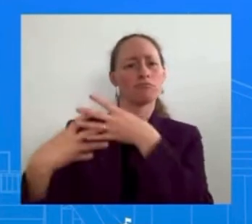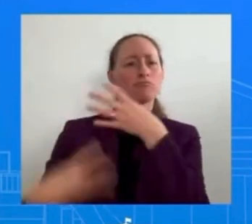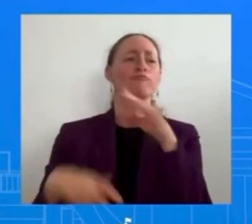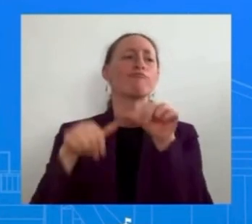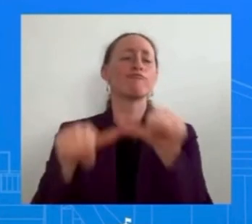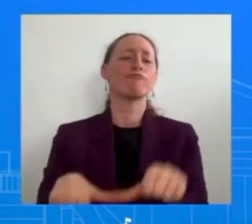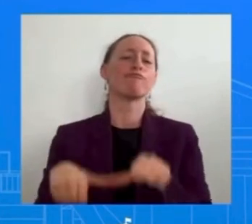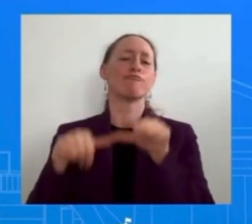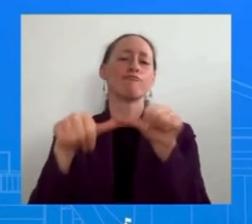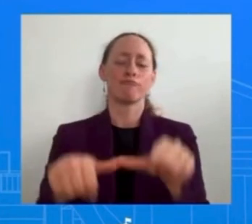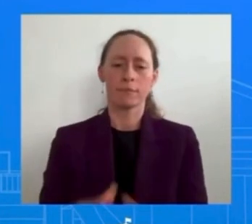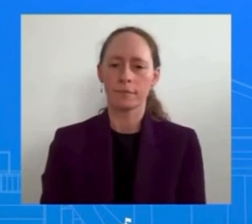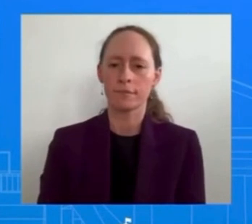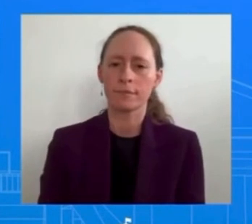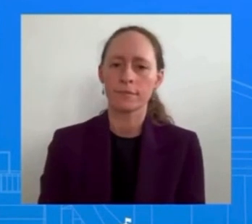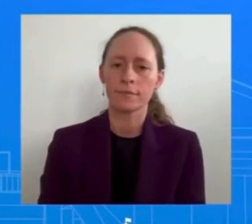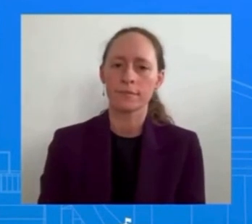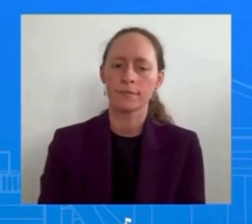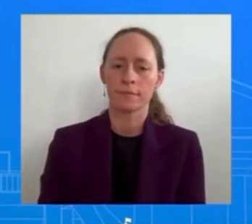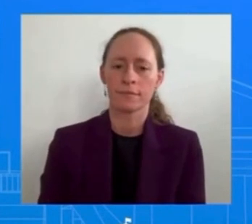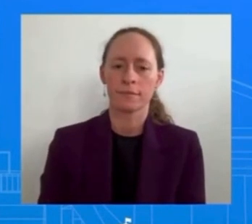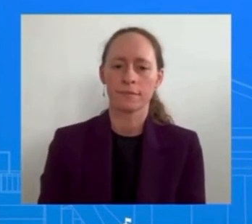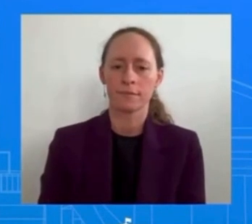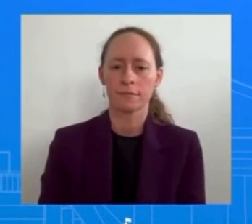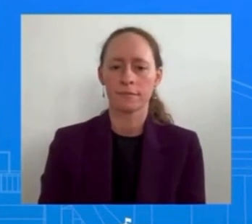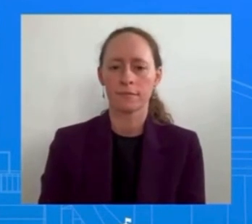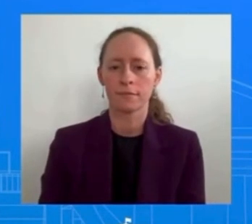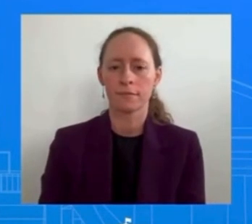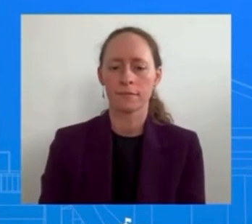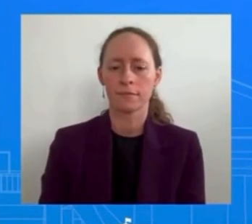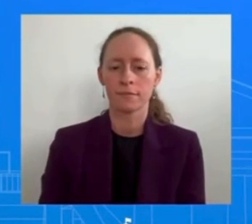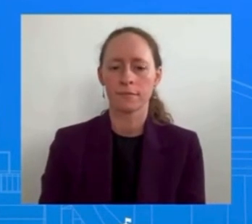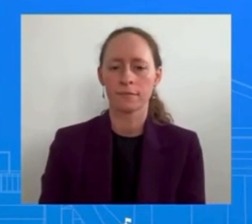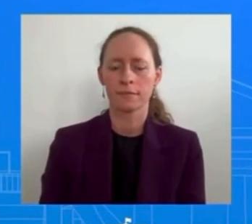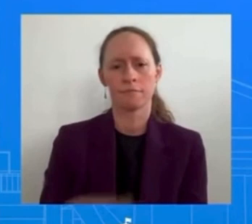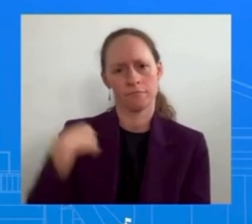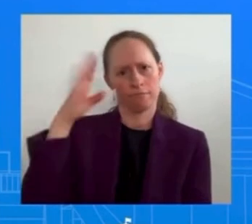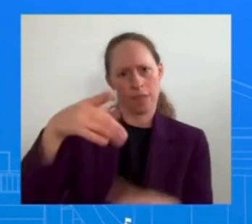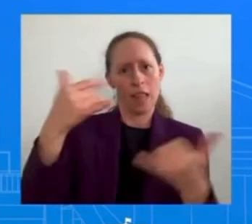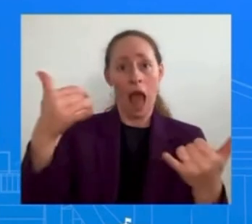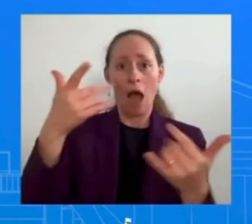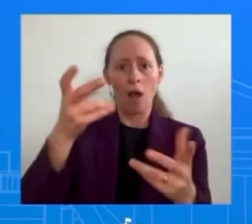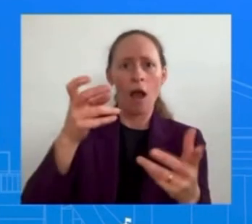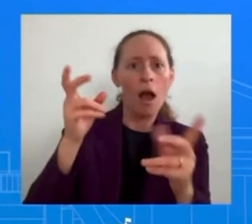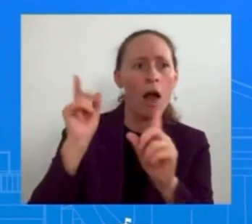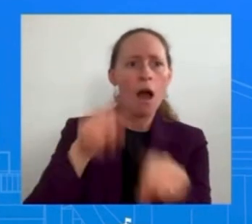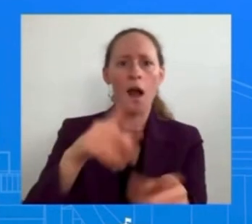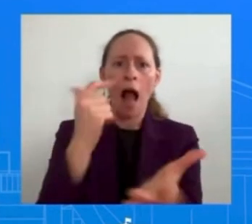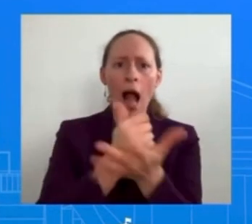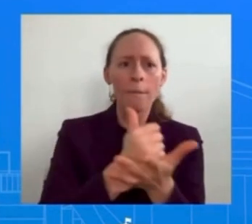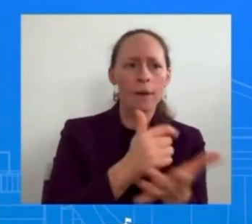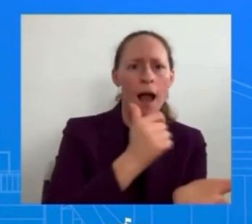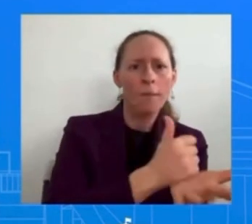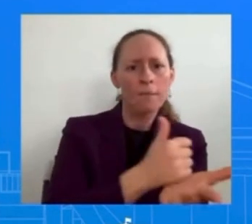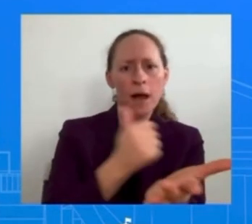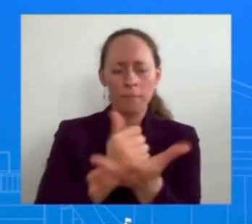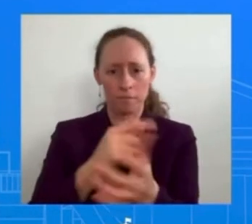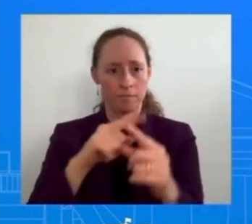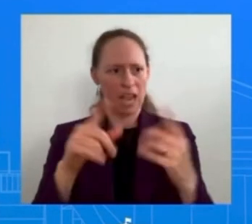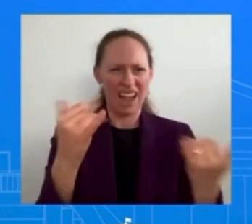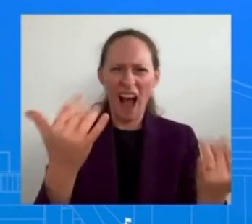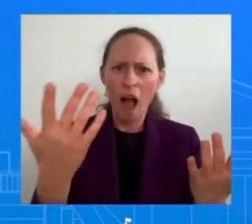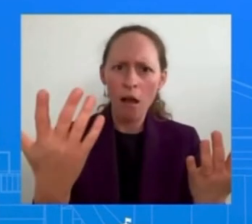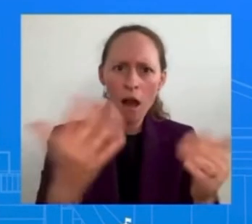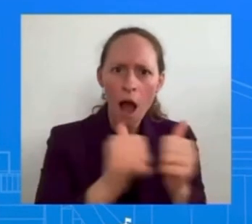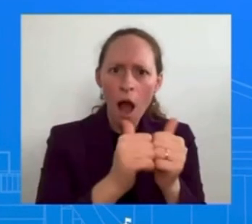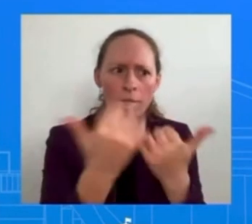seem like there are some questions emerging about how these fires began and how they were able to spread so devastatingly, including